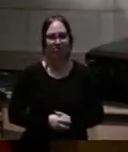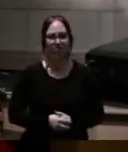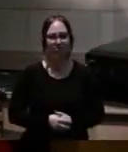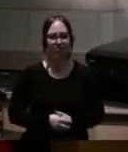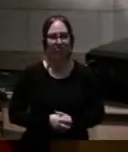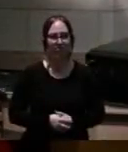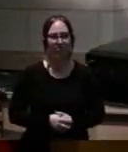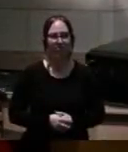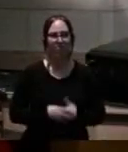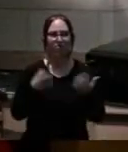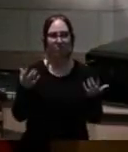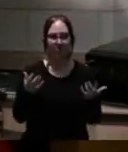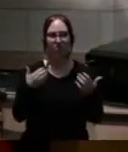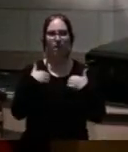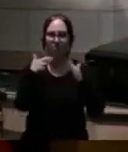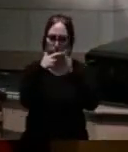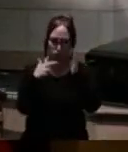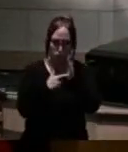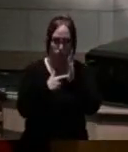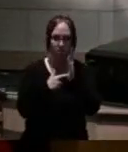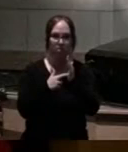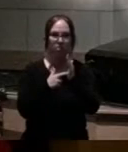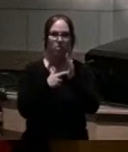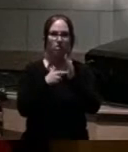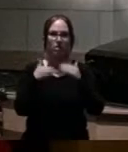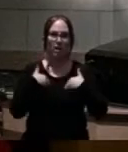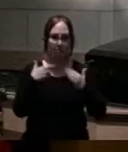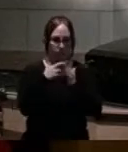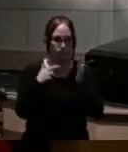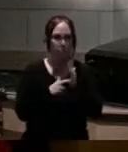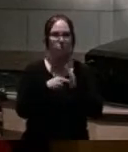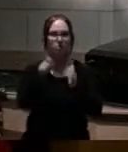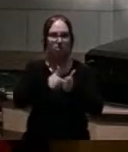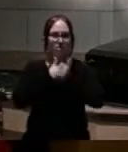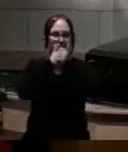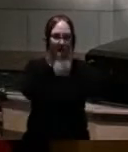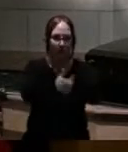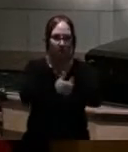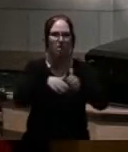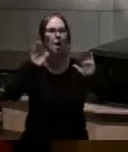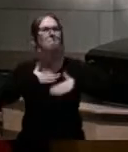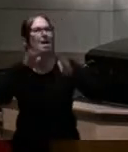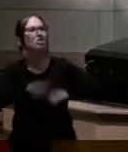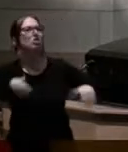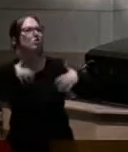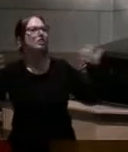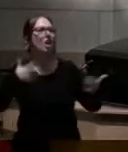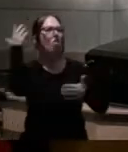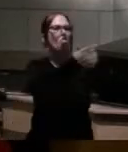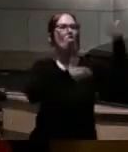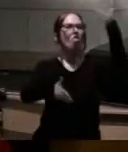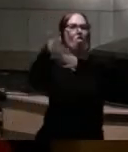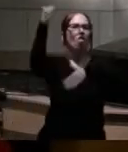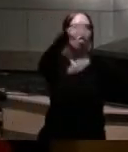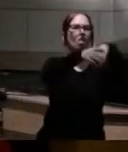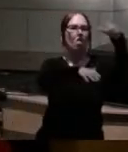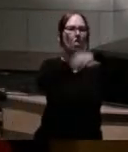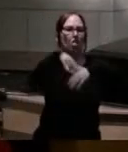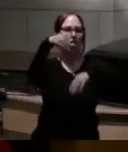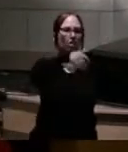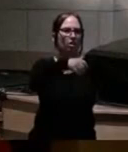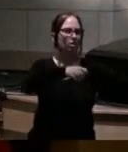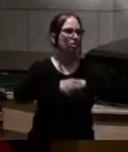We follow certain rules. We follow certain rules for a very good reason. Can you